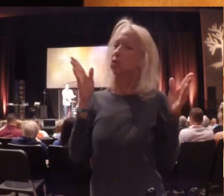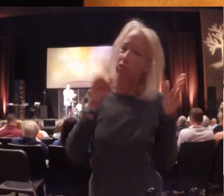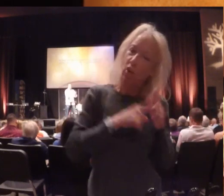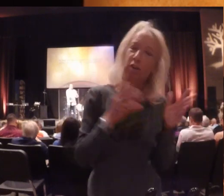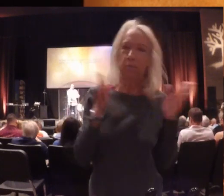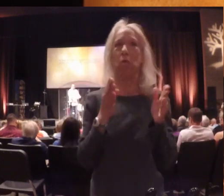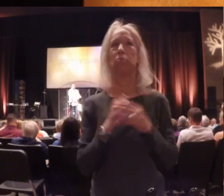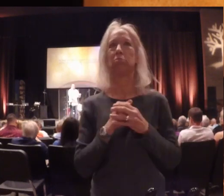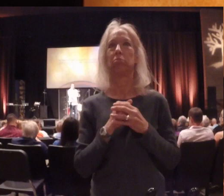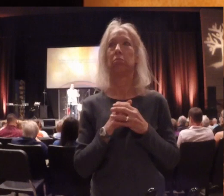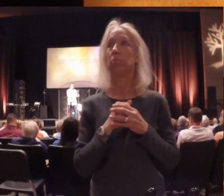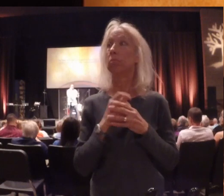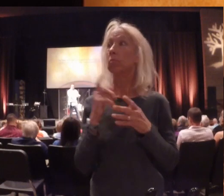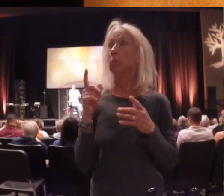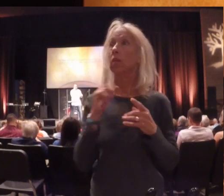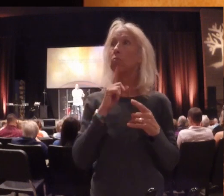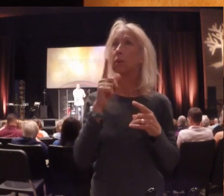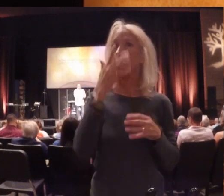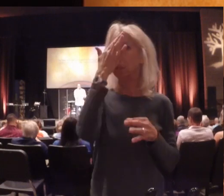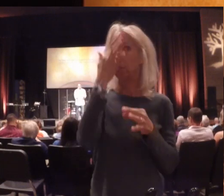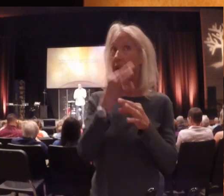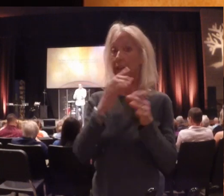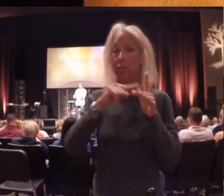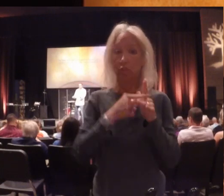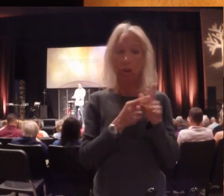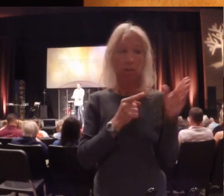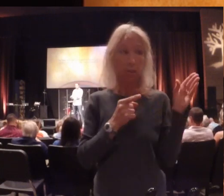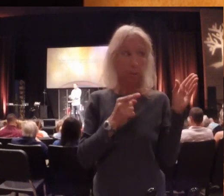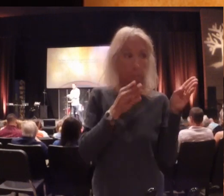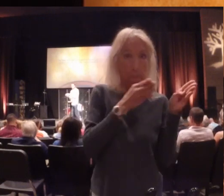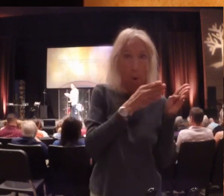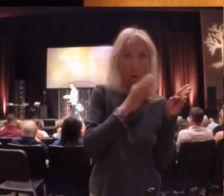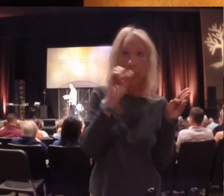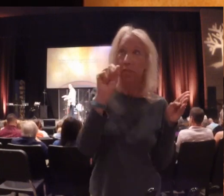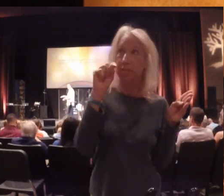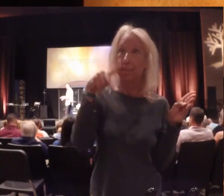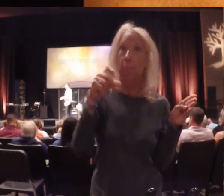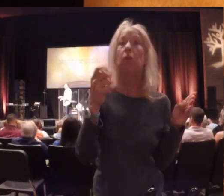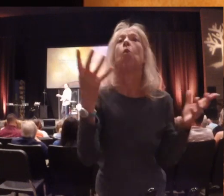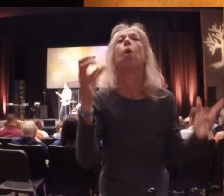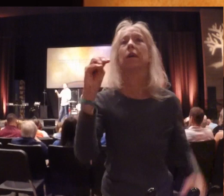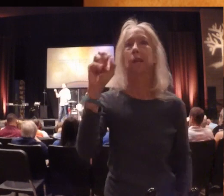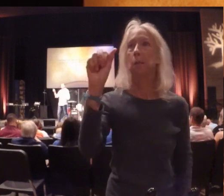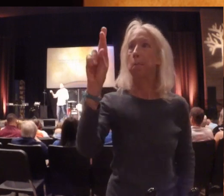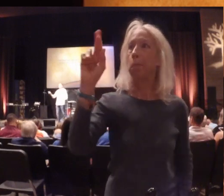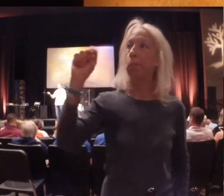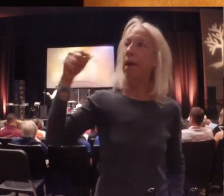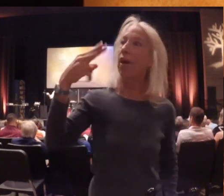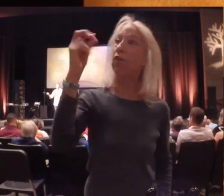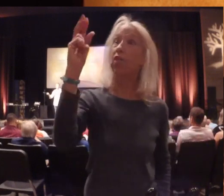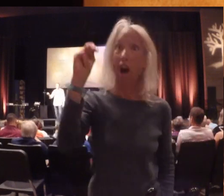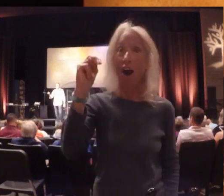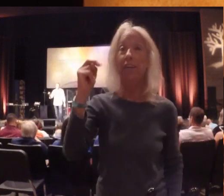sometimes he wants you to dig a ditch. We got to remember that real faith starts with small steps. If you want to run that